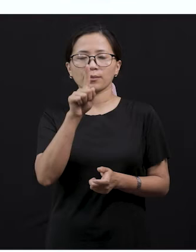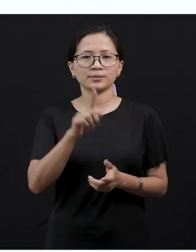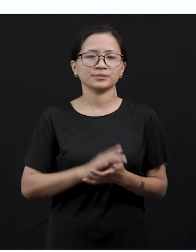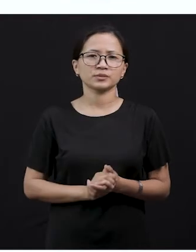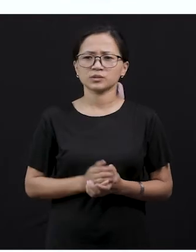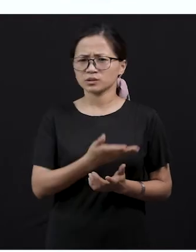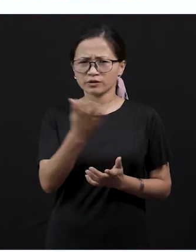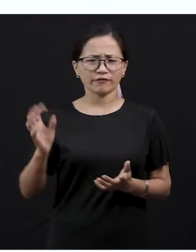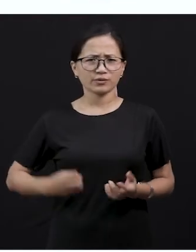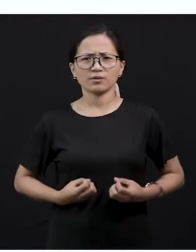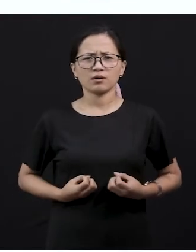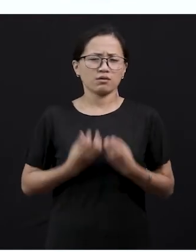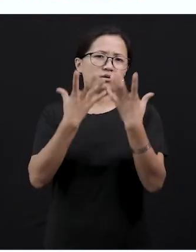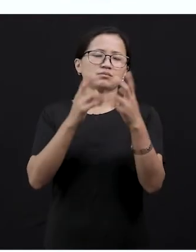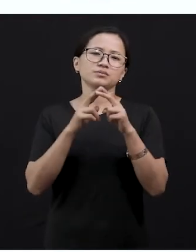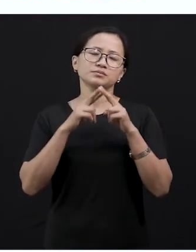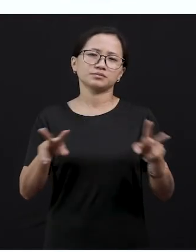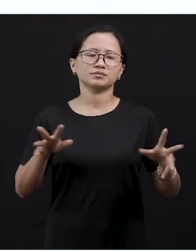they were very happy after